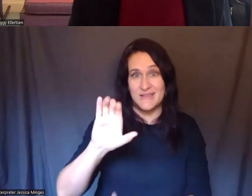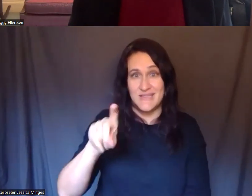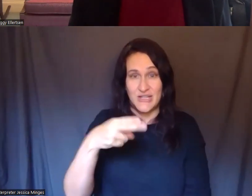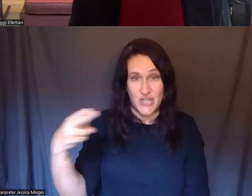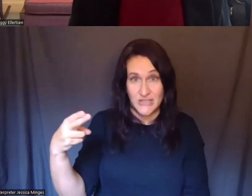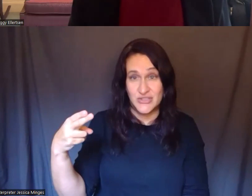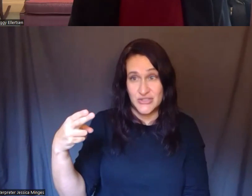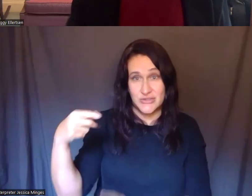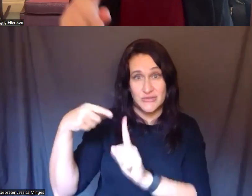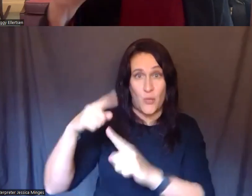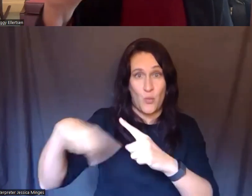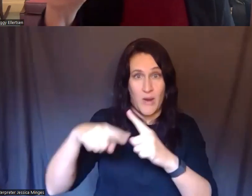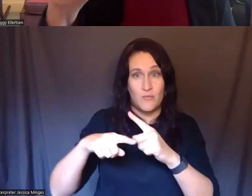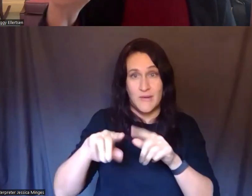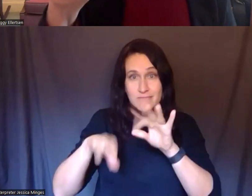that research.